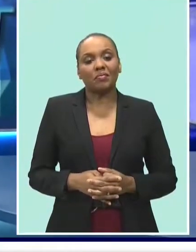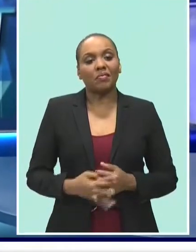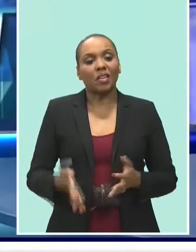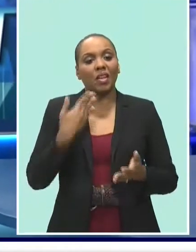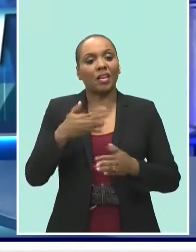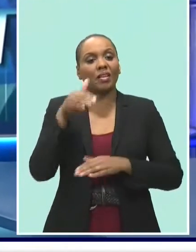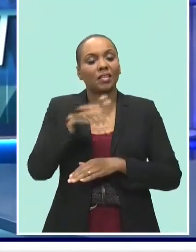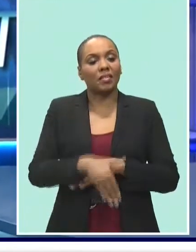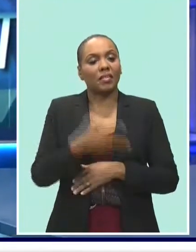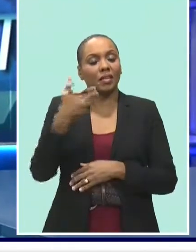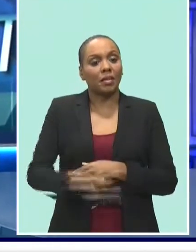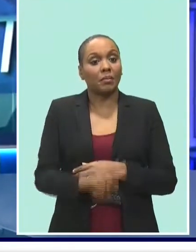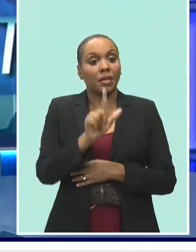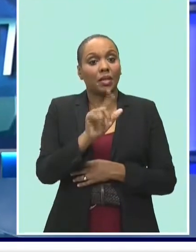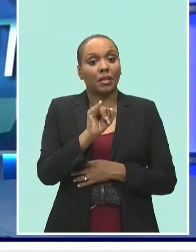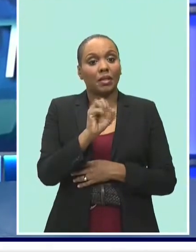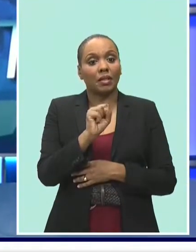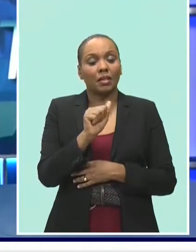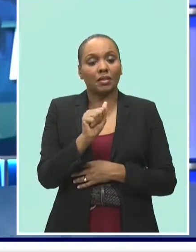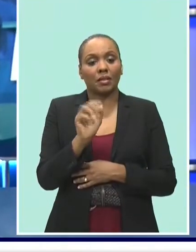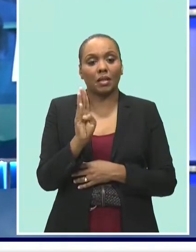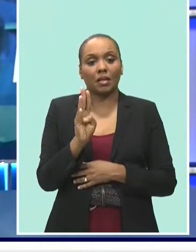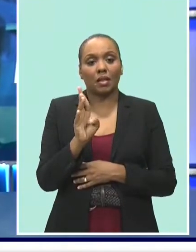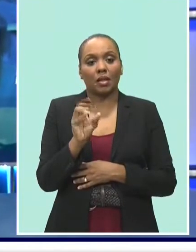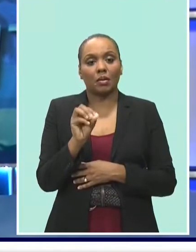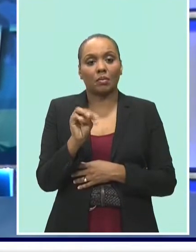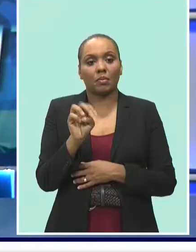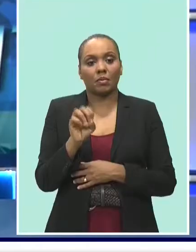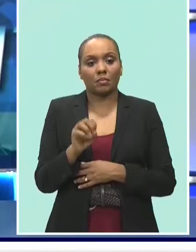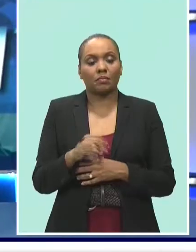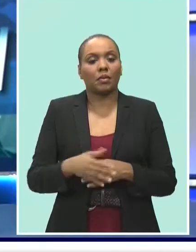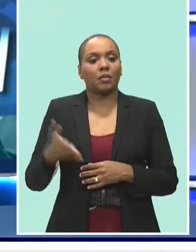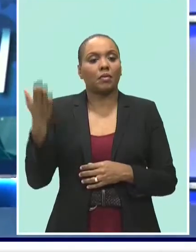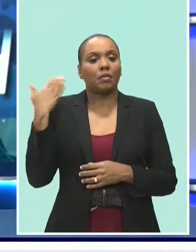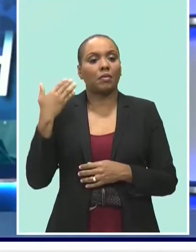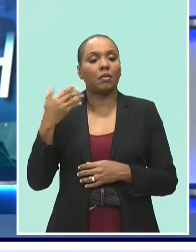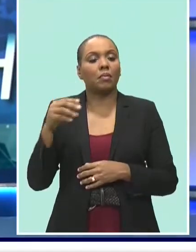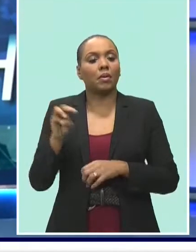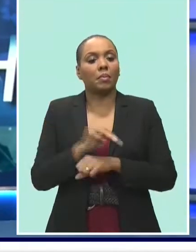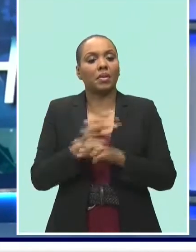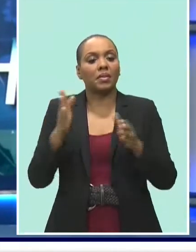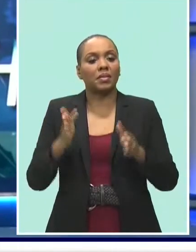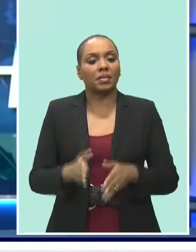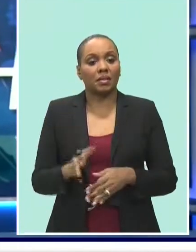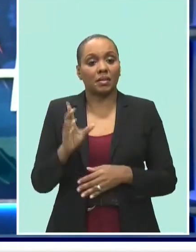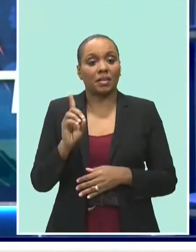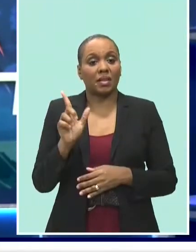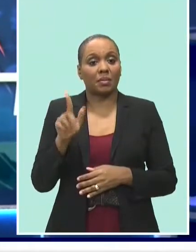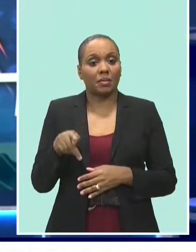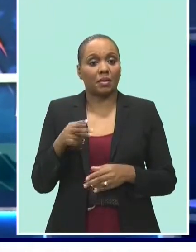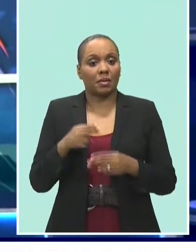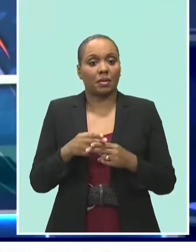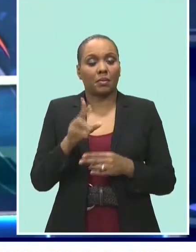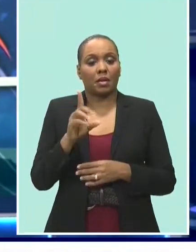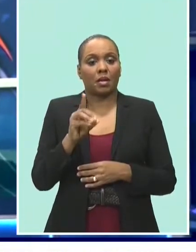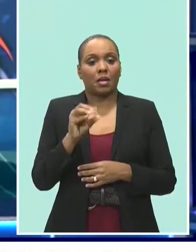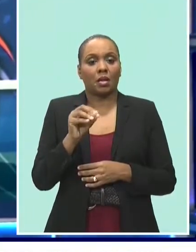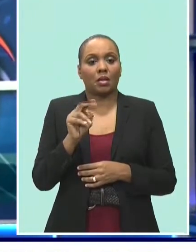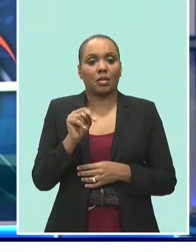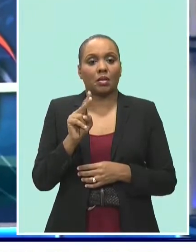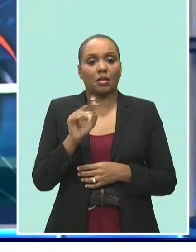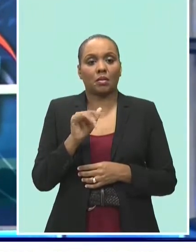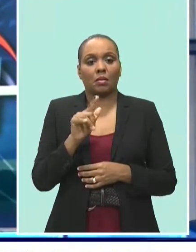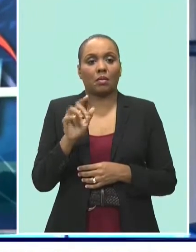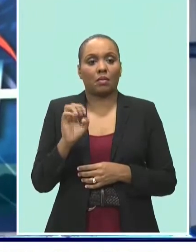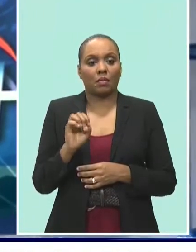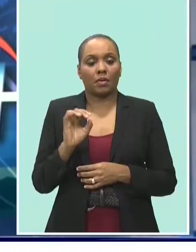Very good evening to you. I'm Lisa Broom. We begin with news that former Cabinet Minister Donville Innes has been convicted on all